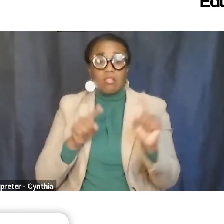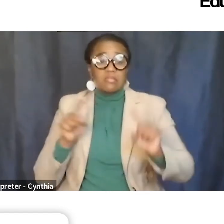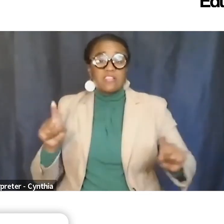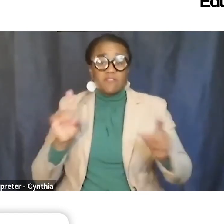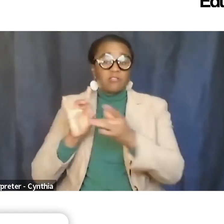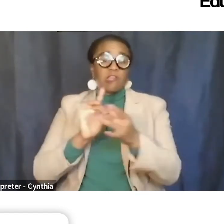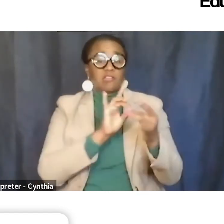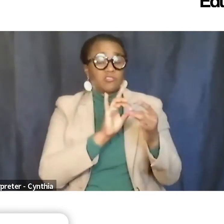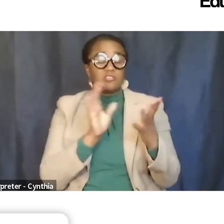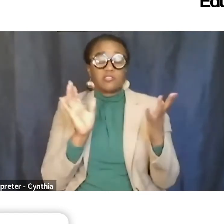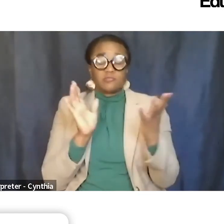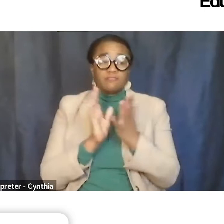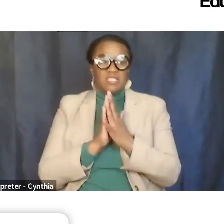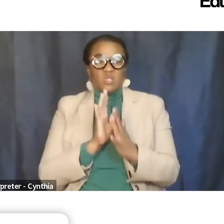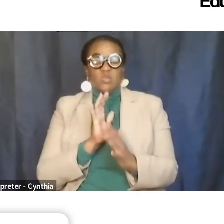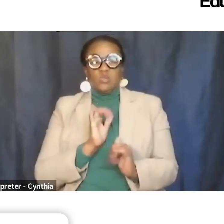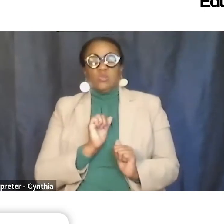Oh, I know.